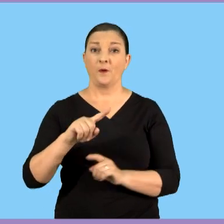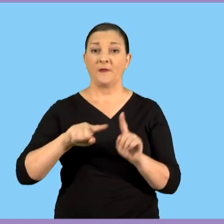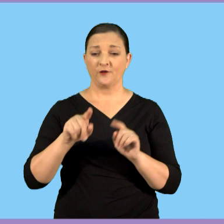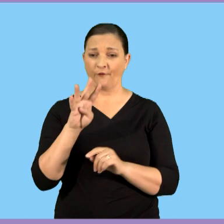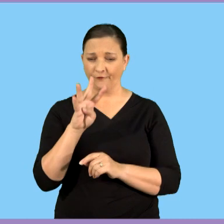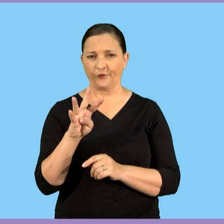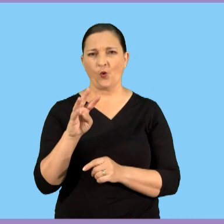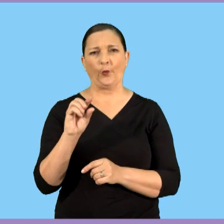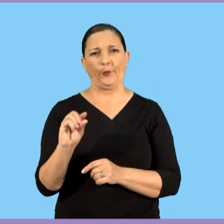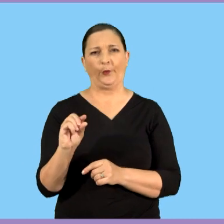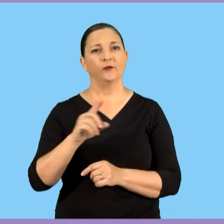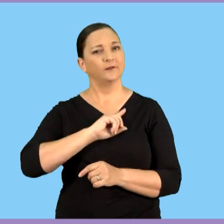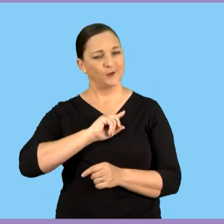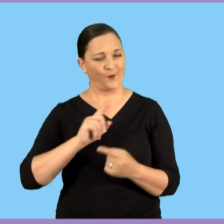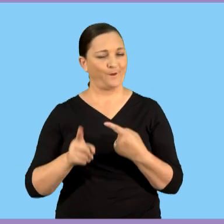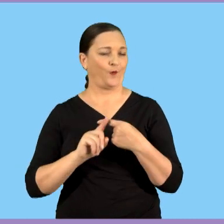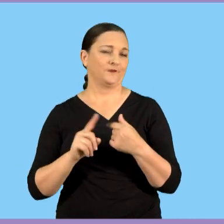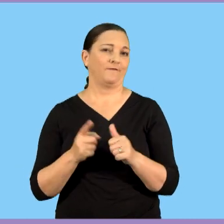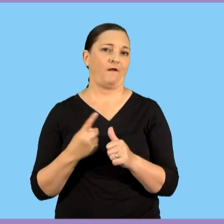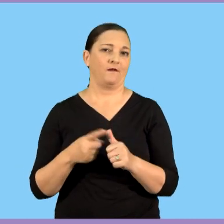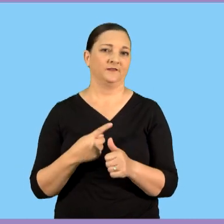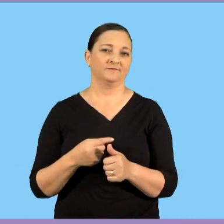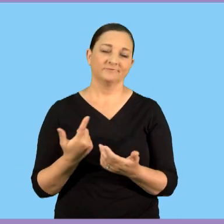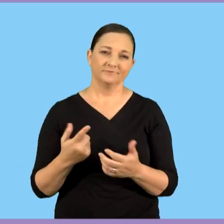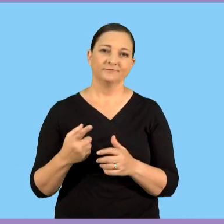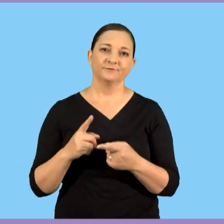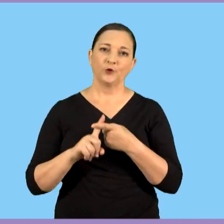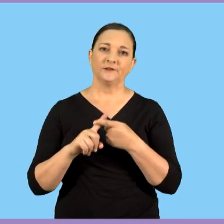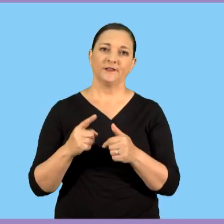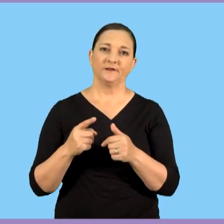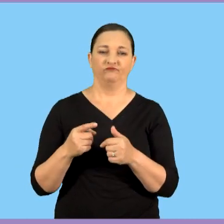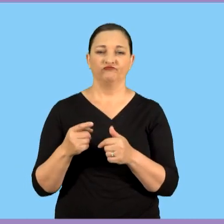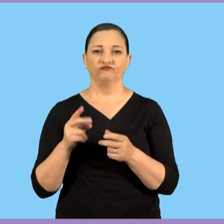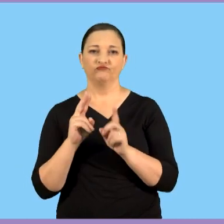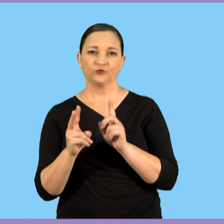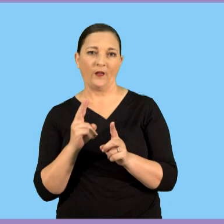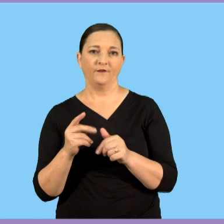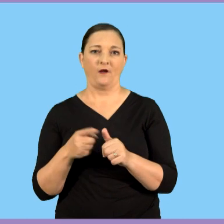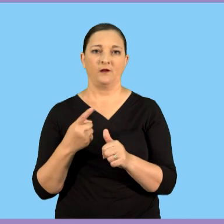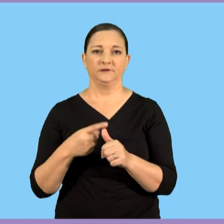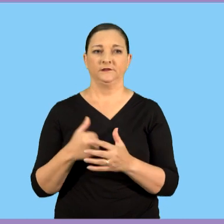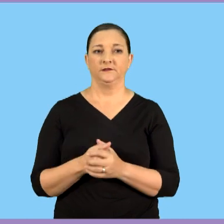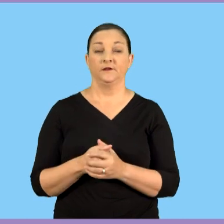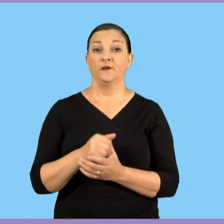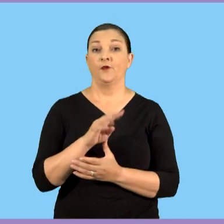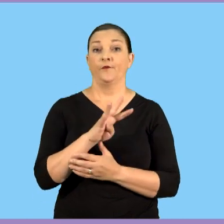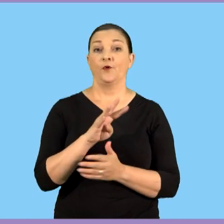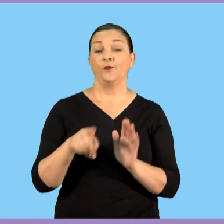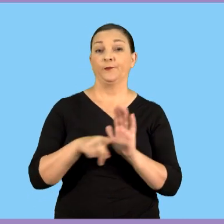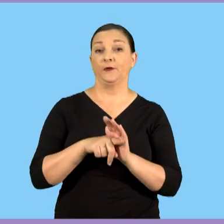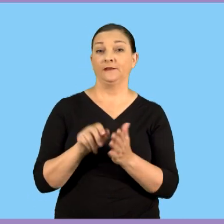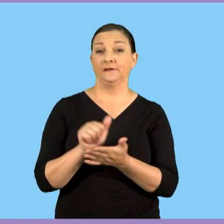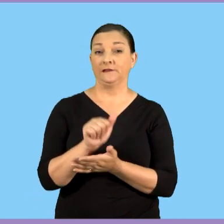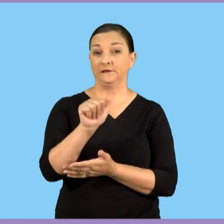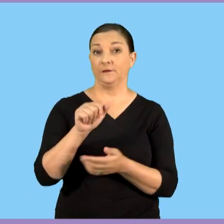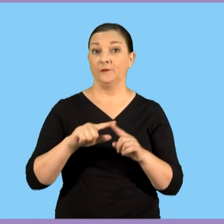So my answer is going to be positive, and that's going to be a positive 12. And then if we say 4 minus 16, because